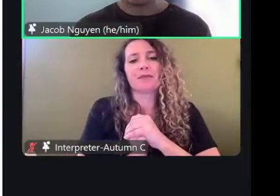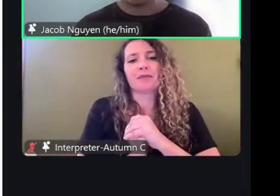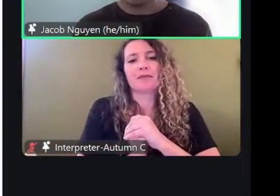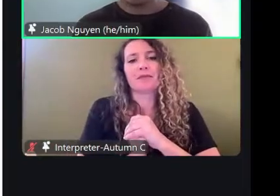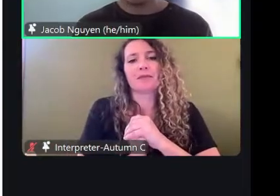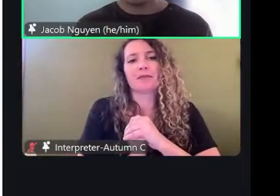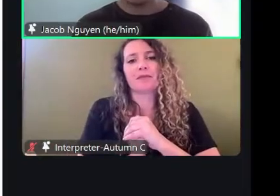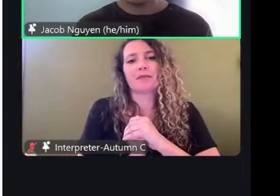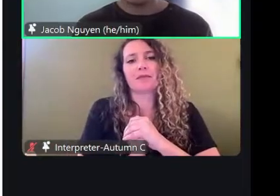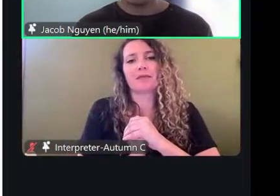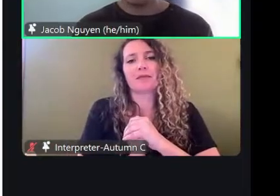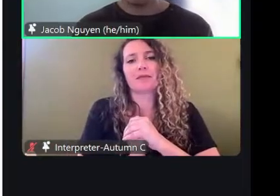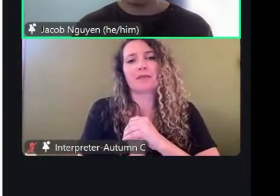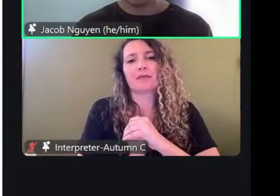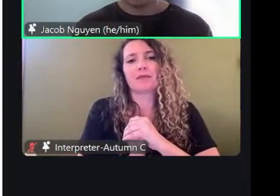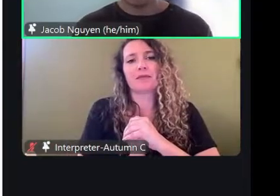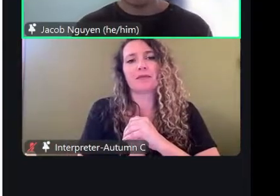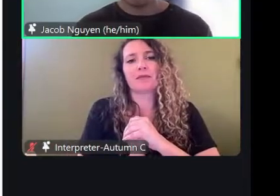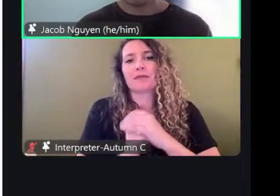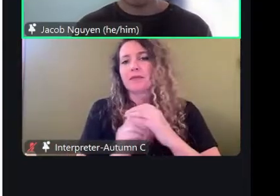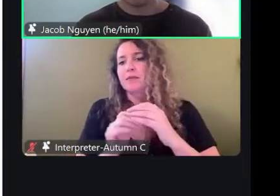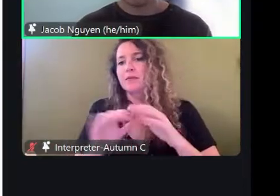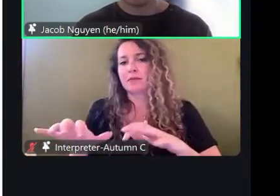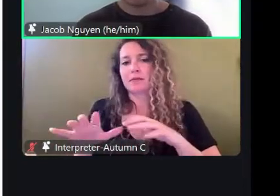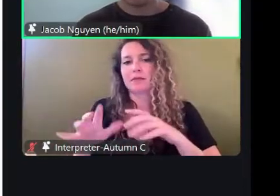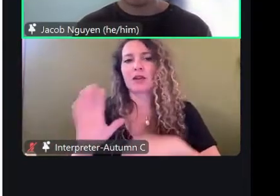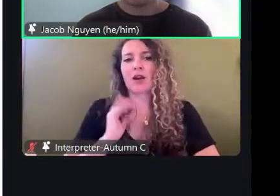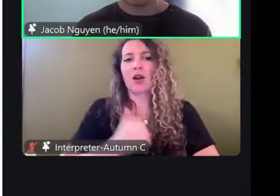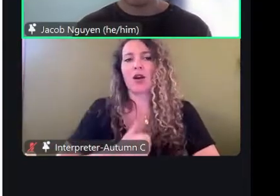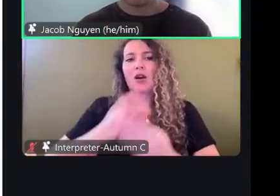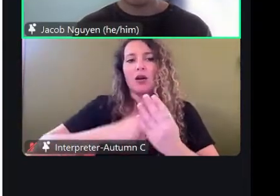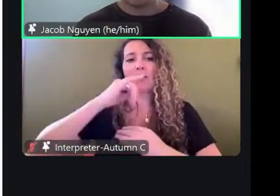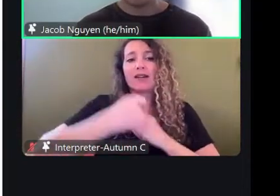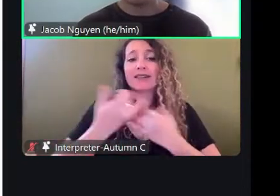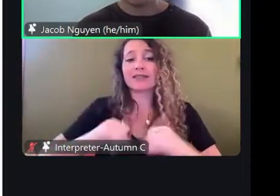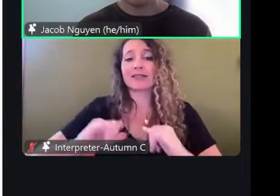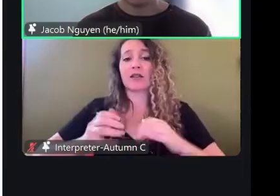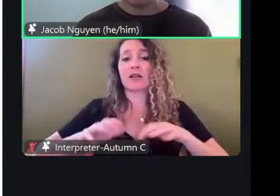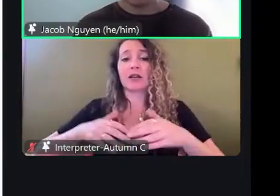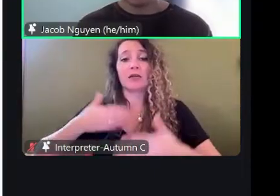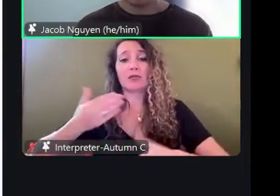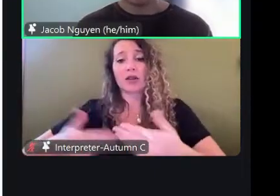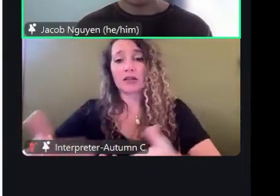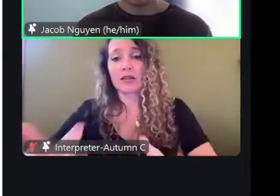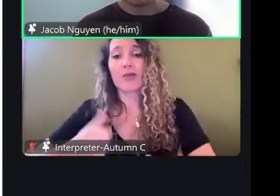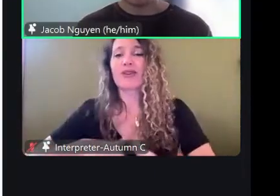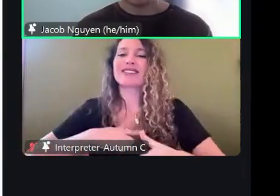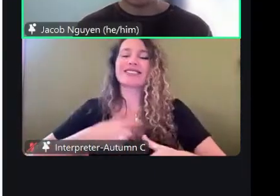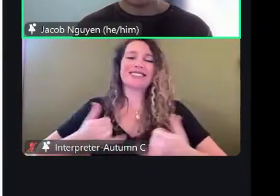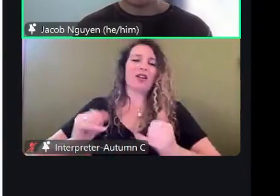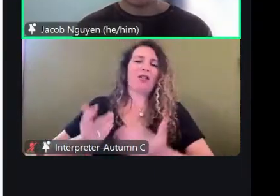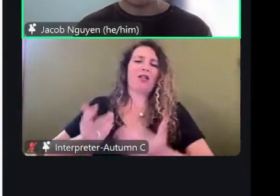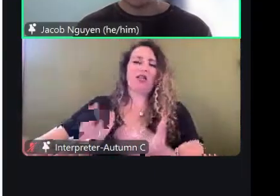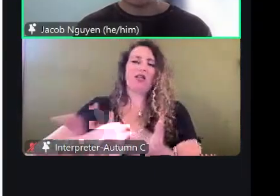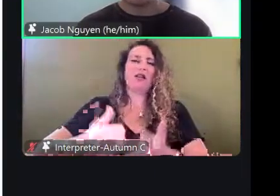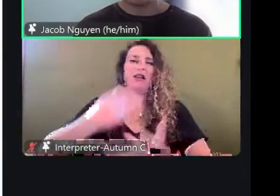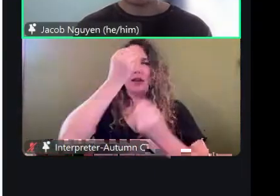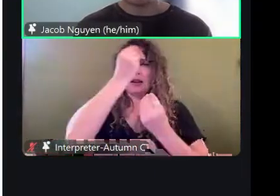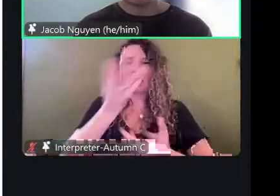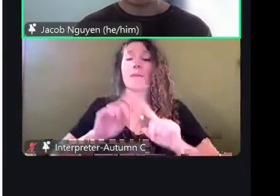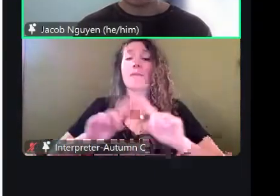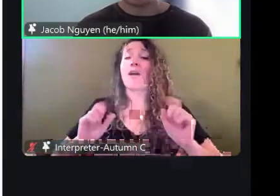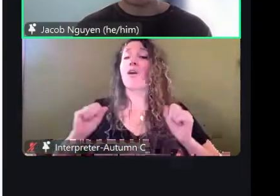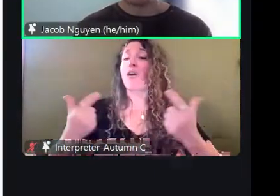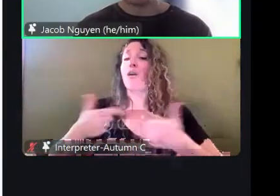And so currently our project is still in progress. So we're still collecting data, but all the content presented in